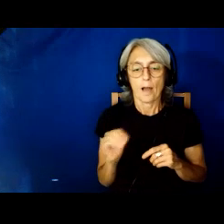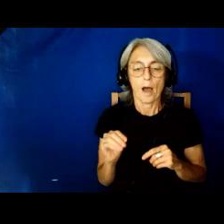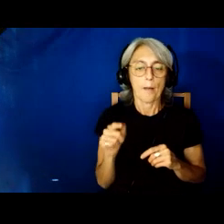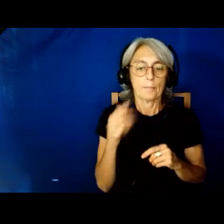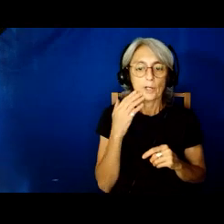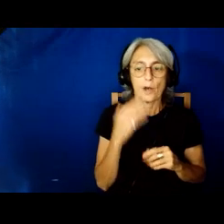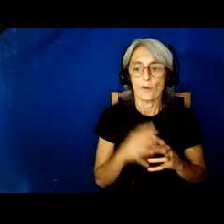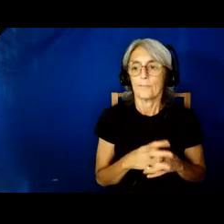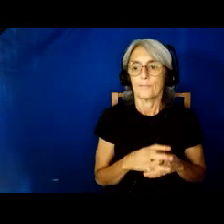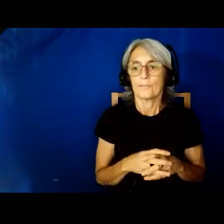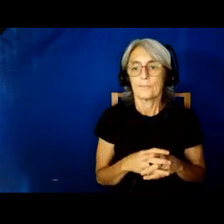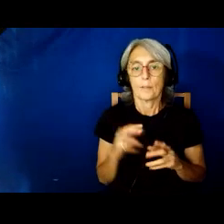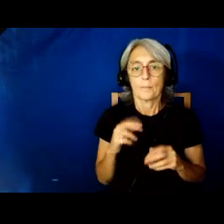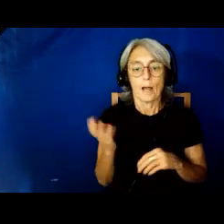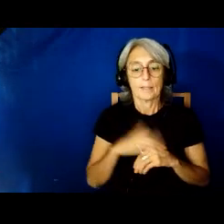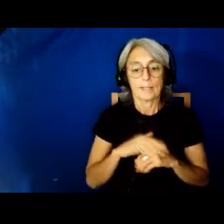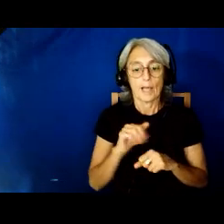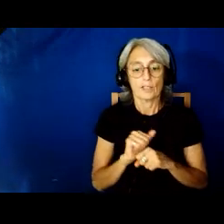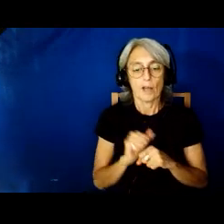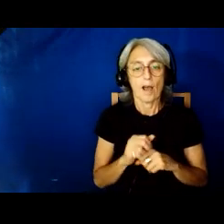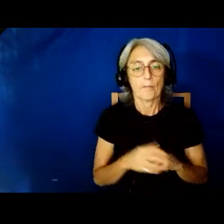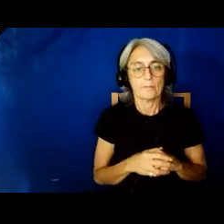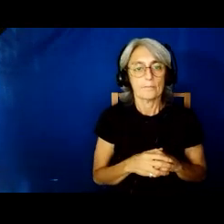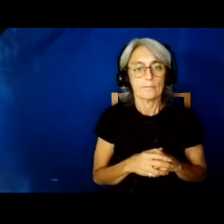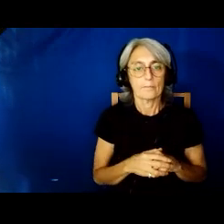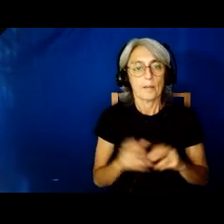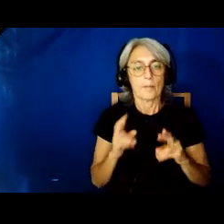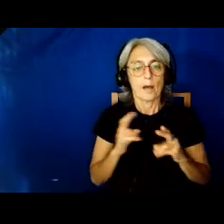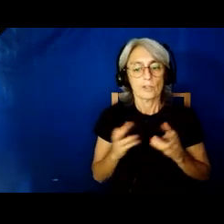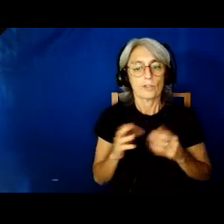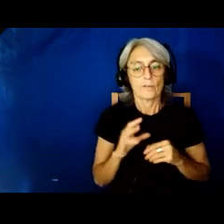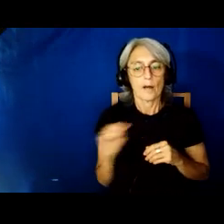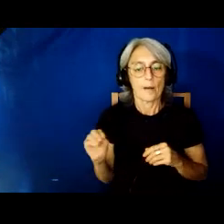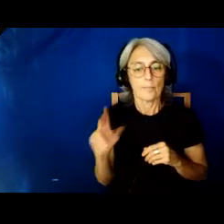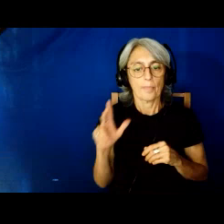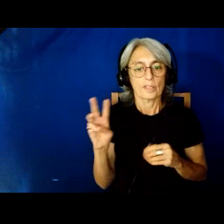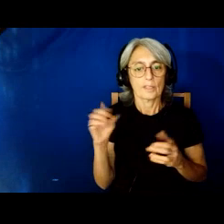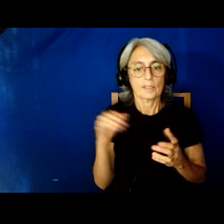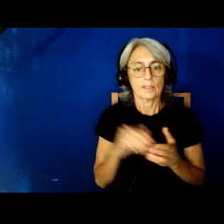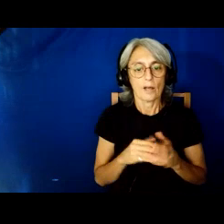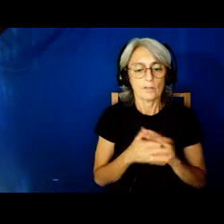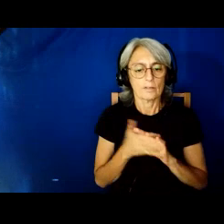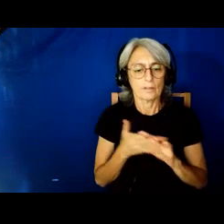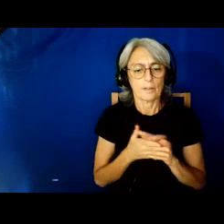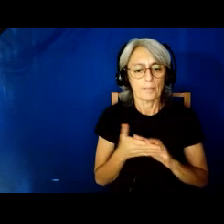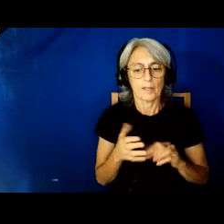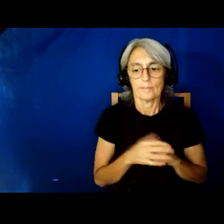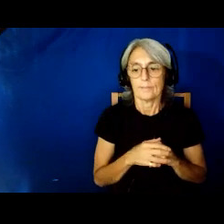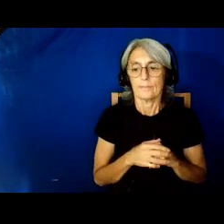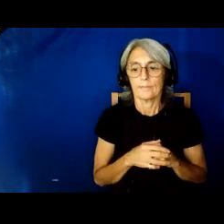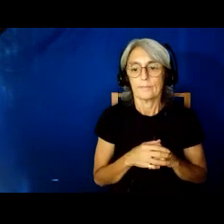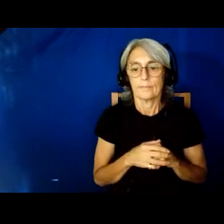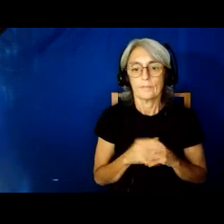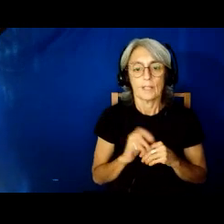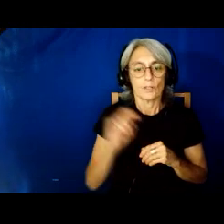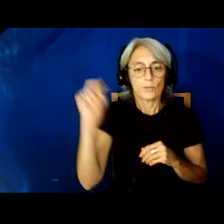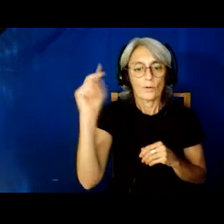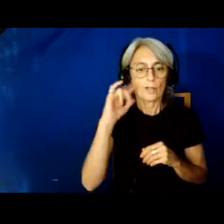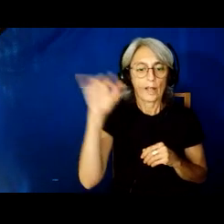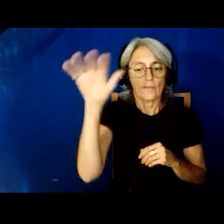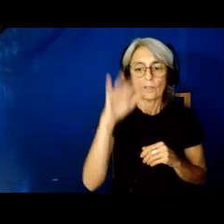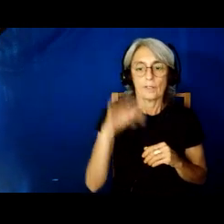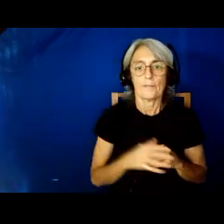know, in my day job, I'm honored to serve 36,000 co-openers in Northern California.